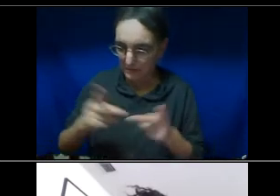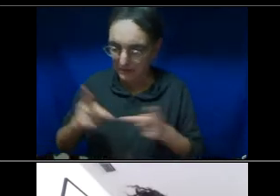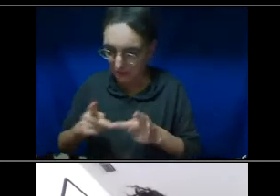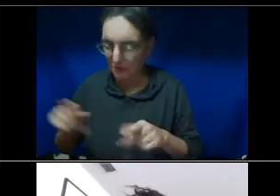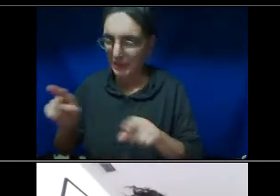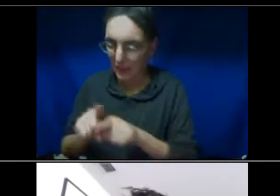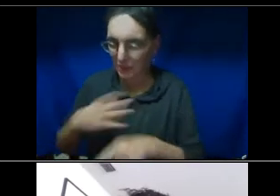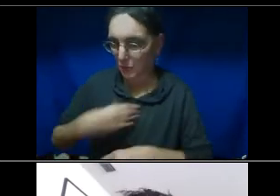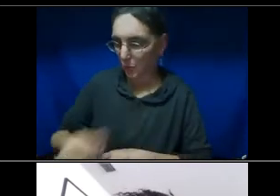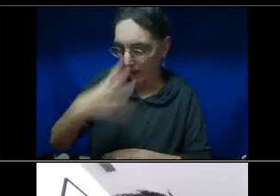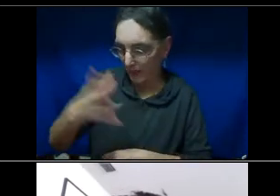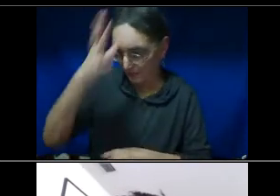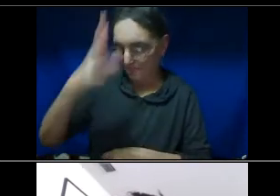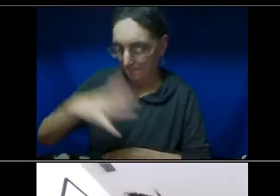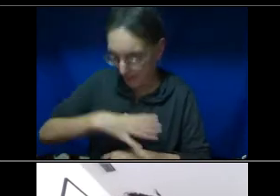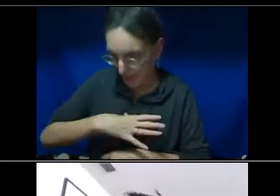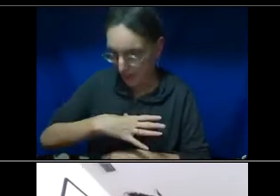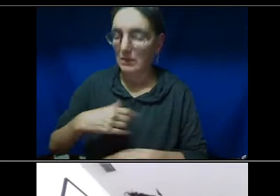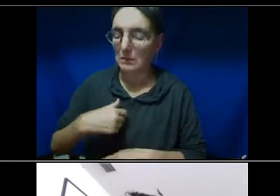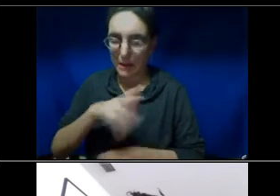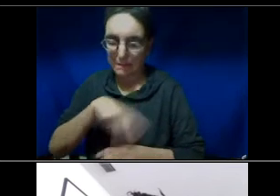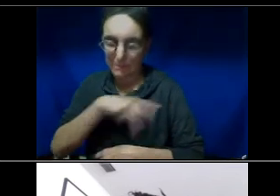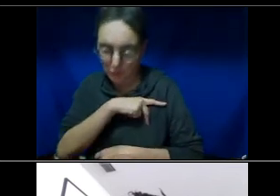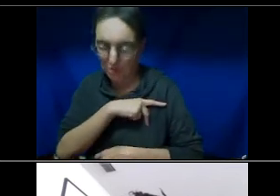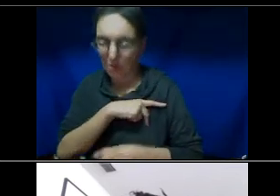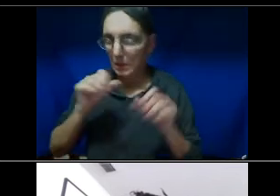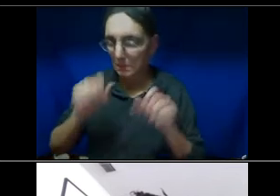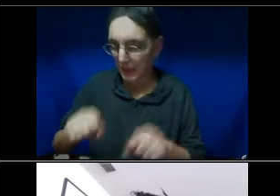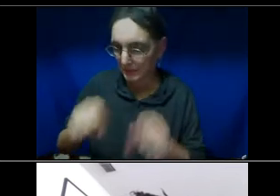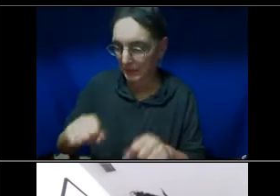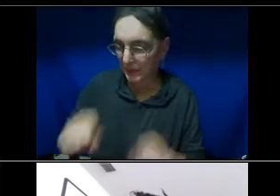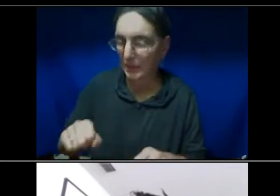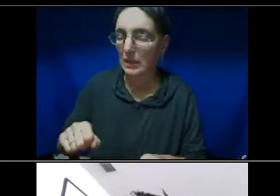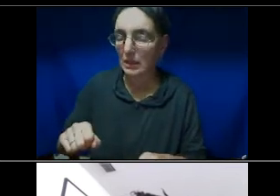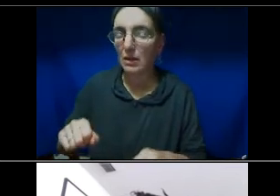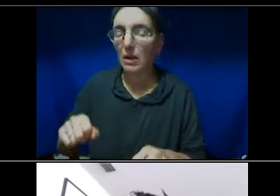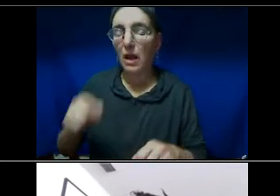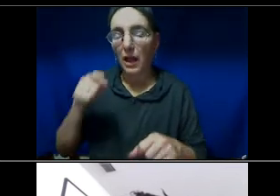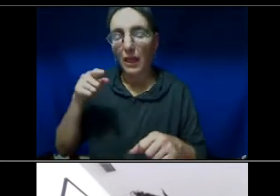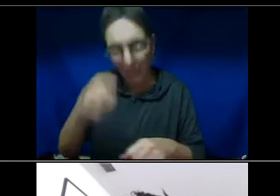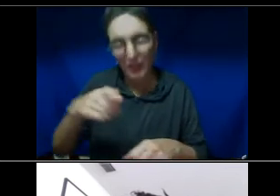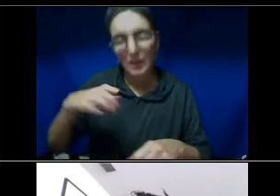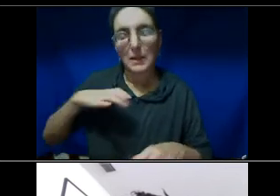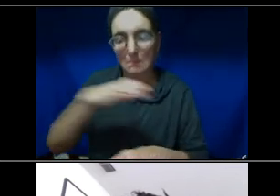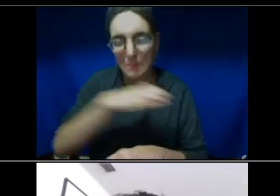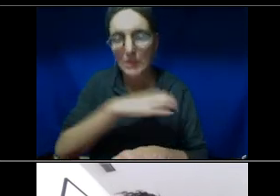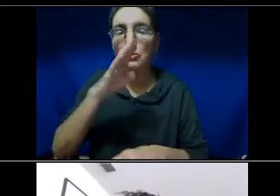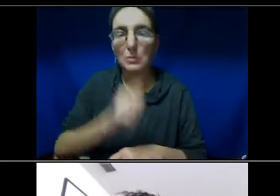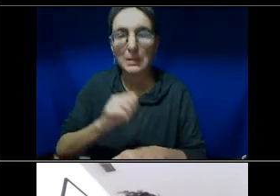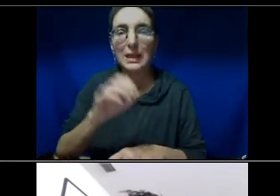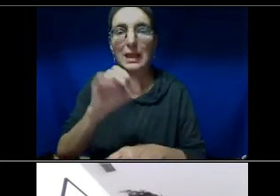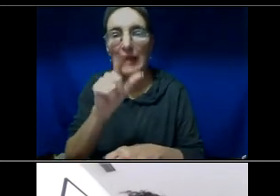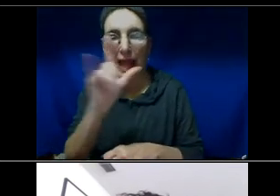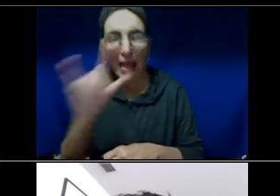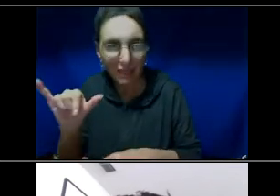work capacity, in my personal capacity, and on this committee to be an ally, to carry